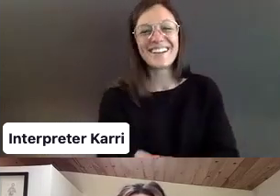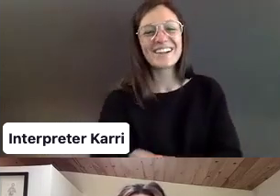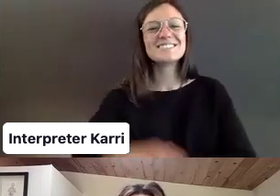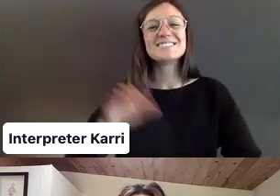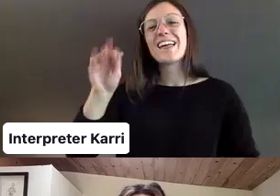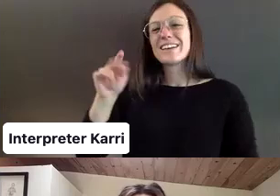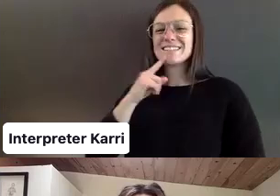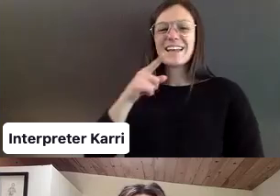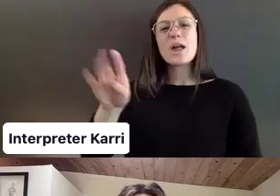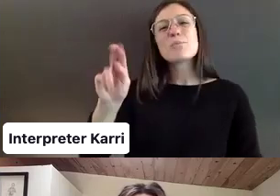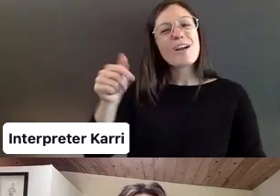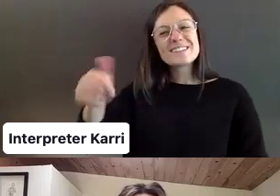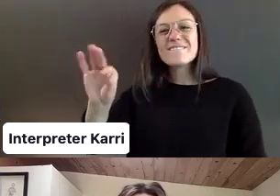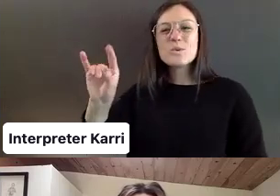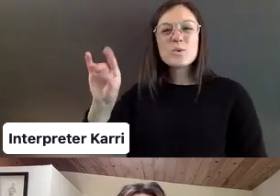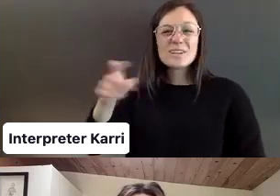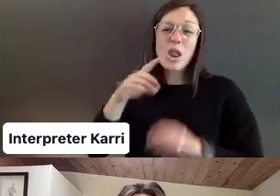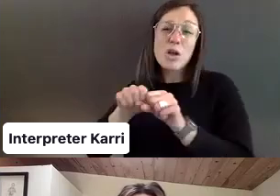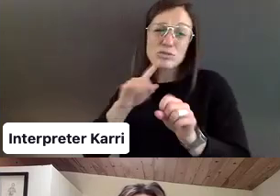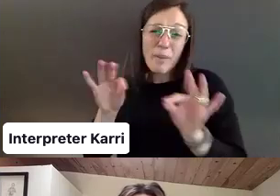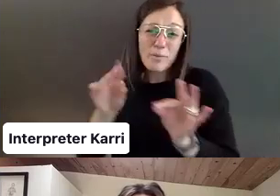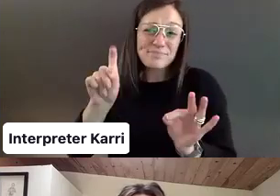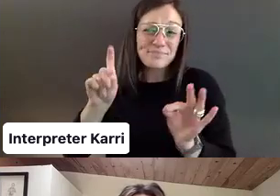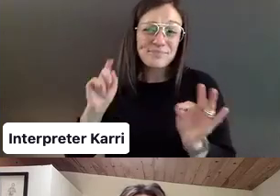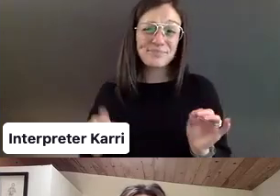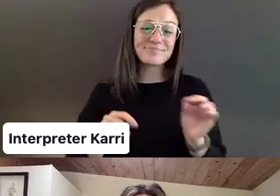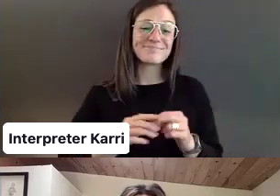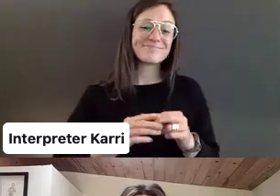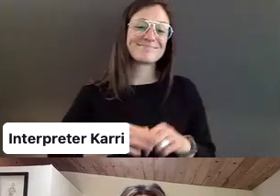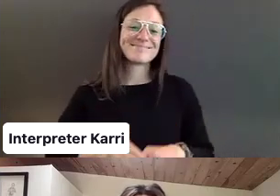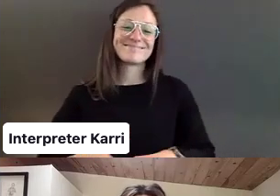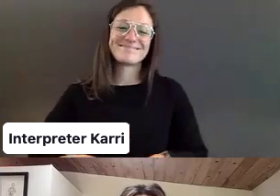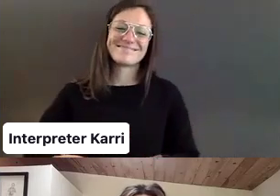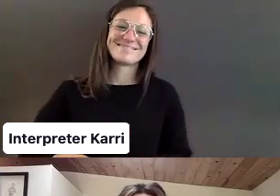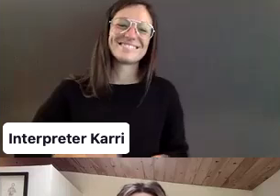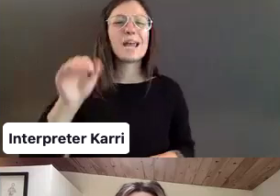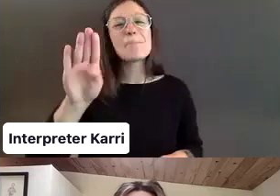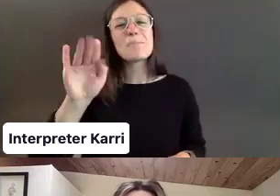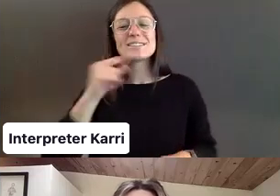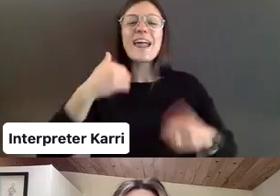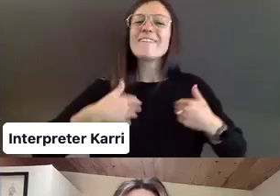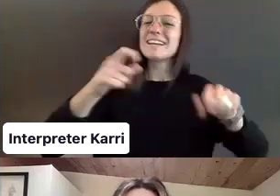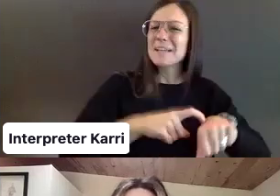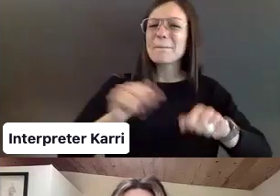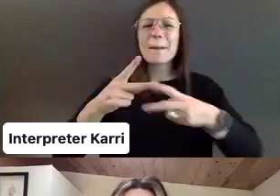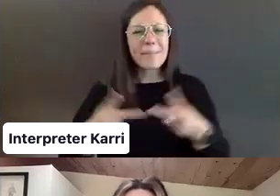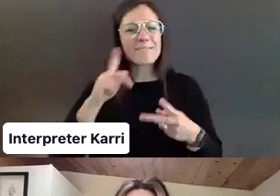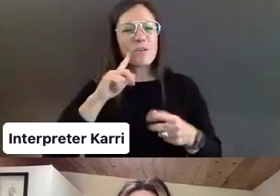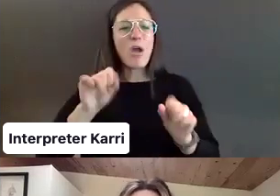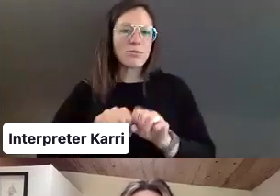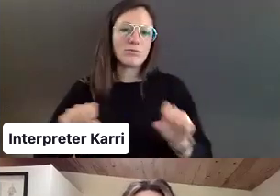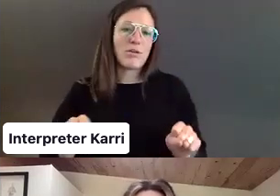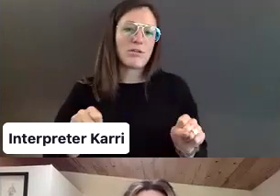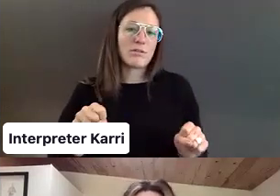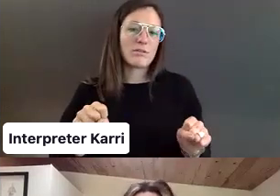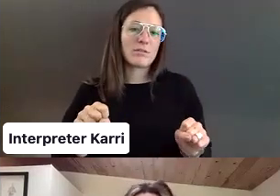Brianna's a foodie. She's like, do hot dogs matter? No. There's a time and a place for a hot dog. True. I'm